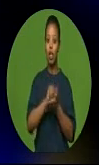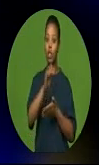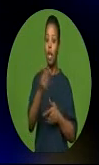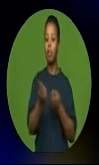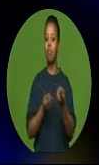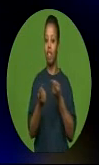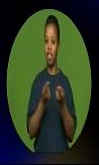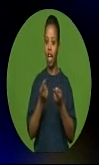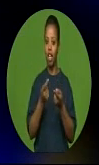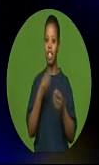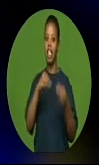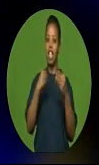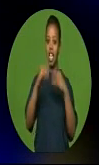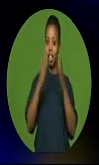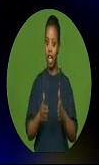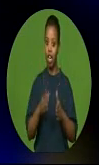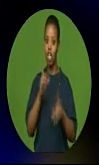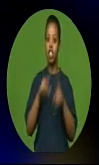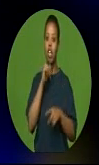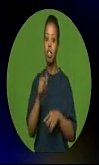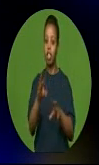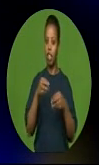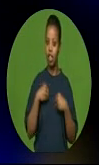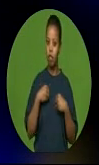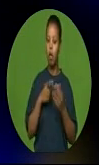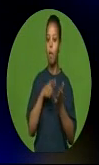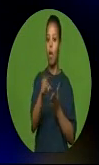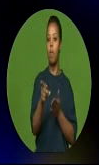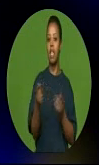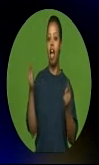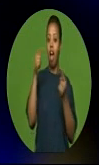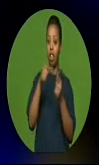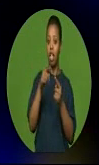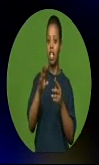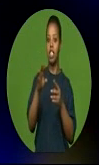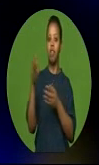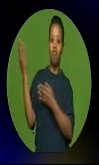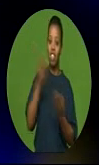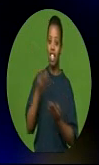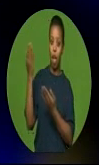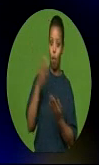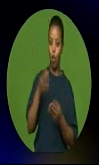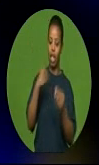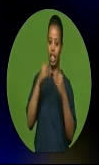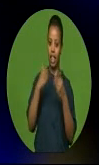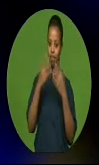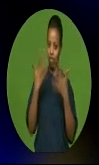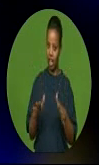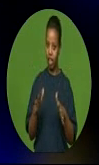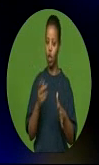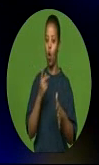sales, the seller does not receive payment until the importer sells